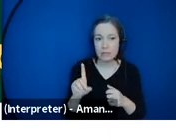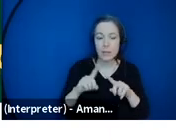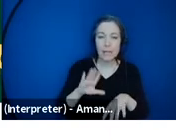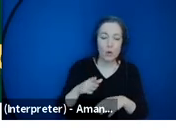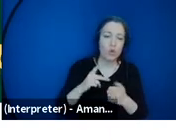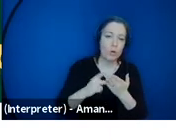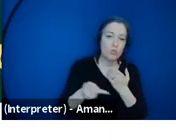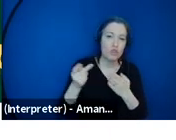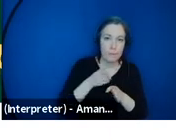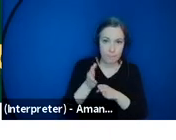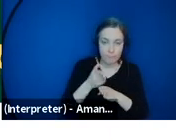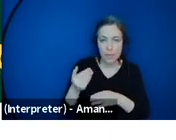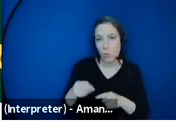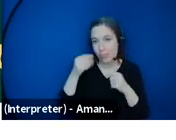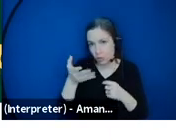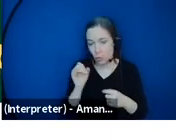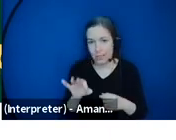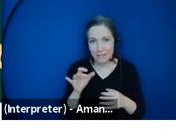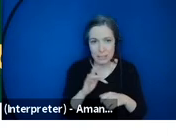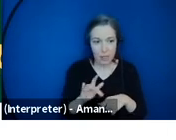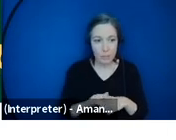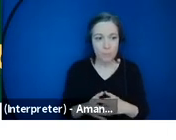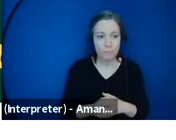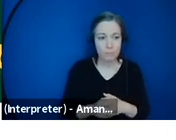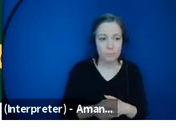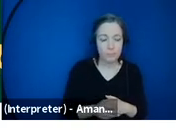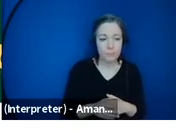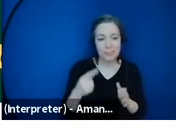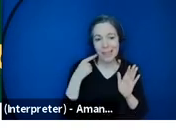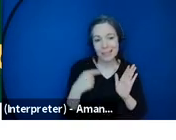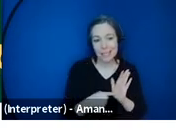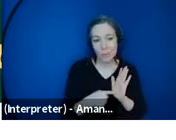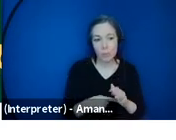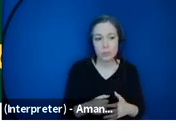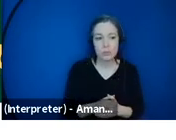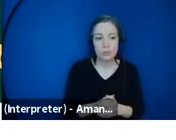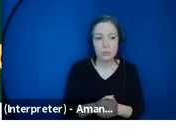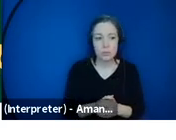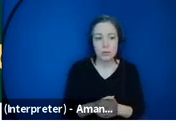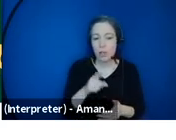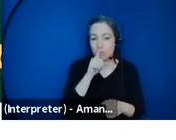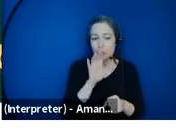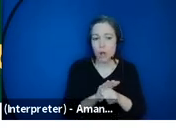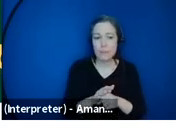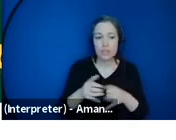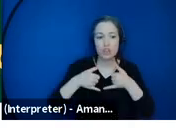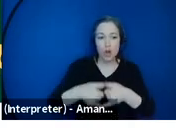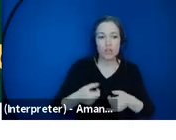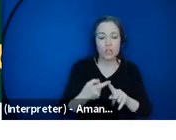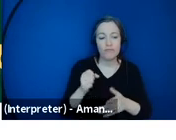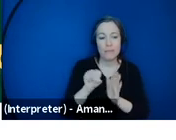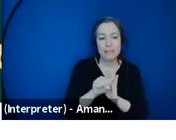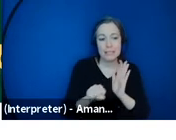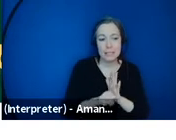interested in pursuing. I did include some examples here. So we have the Maryland Community College promise scholarship from the state, as well as